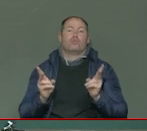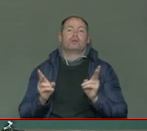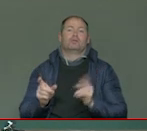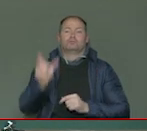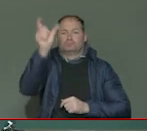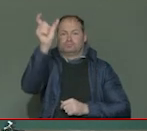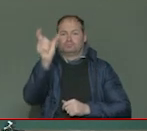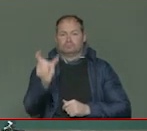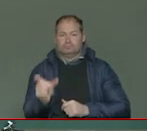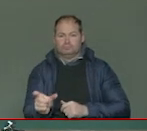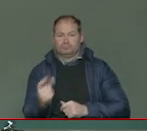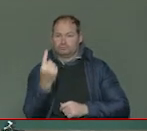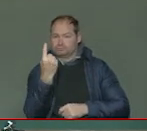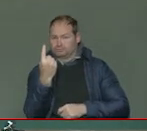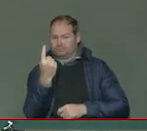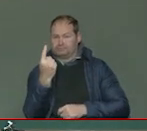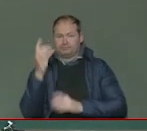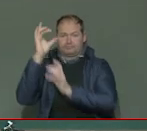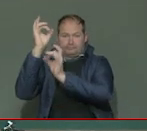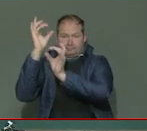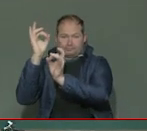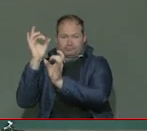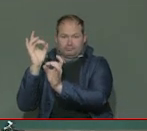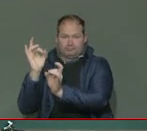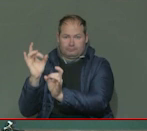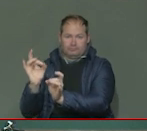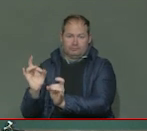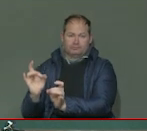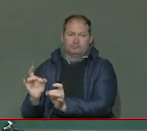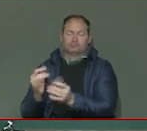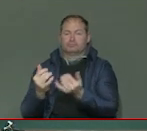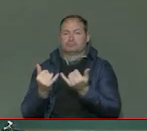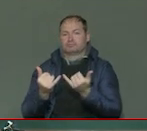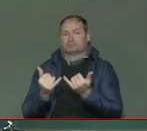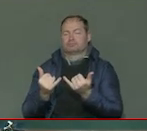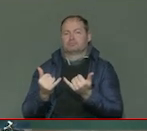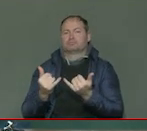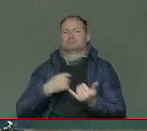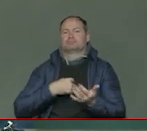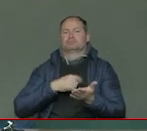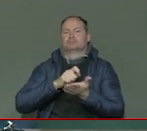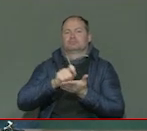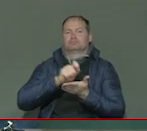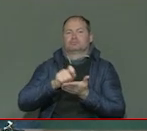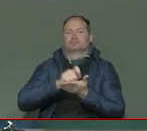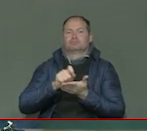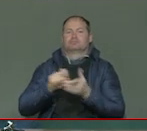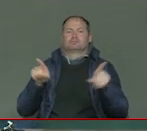question. If we look at it, they give you the 9,000, I'm just going to write it like they give it to you,